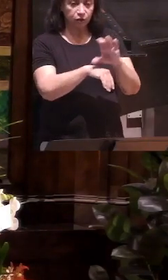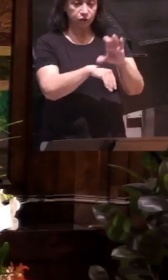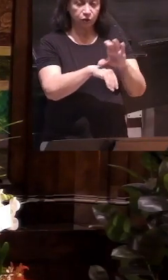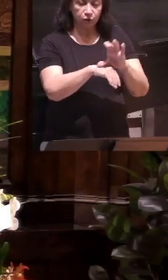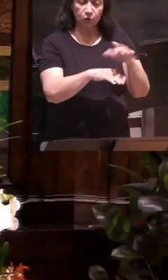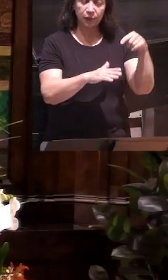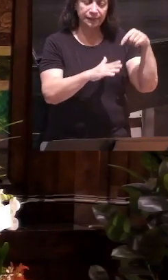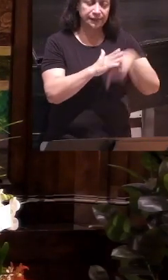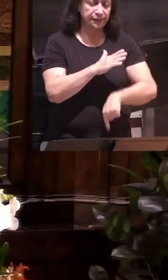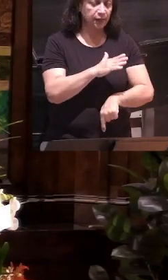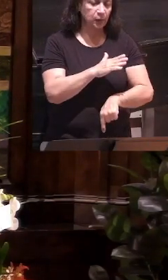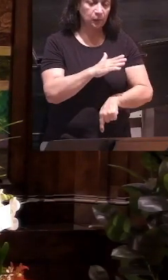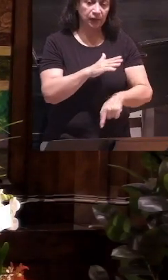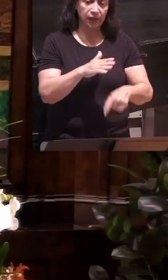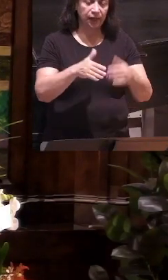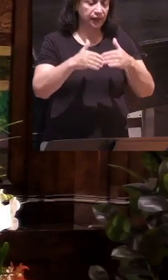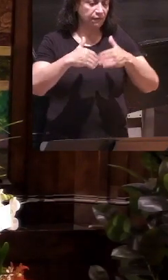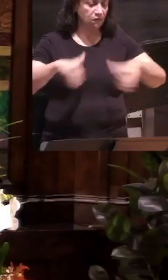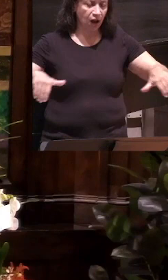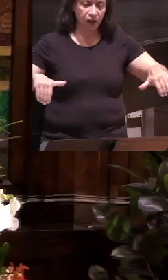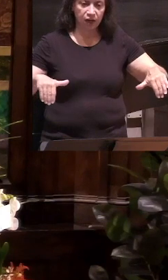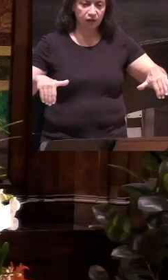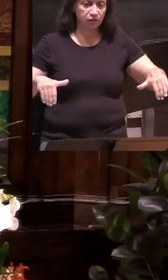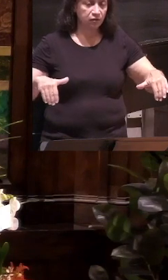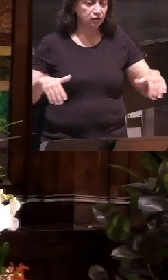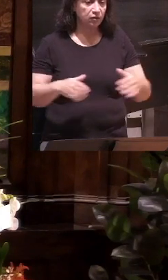deeply, deeply divided.